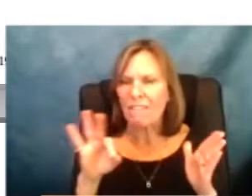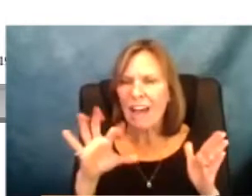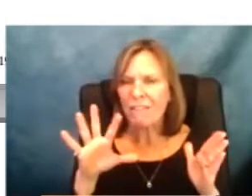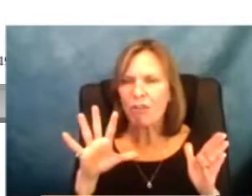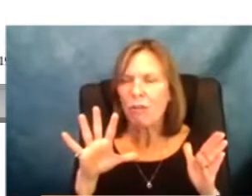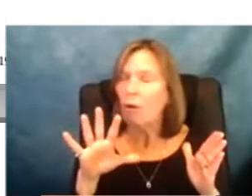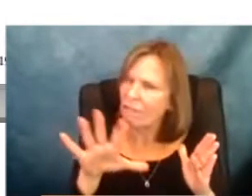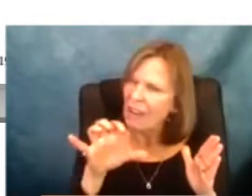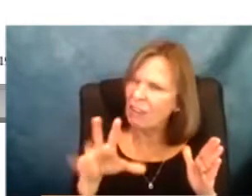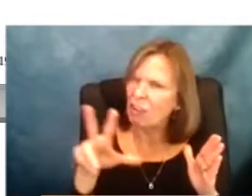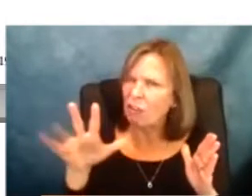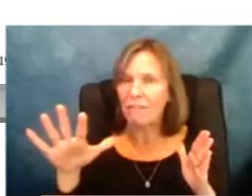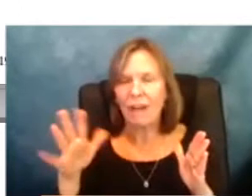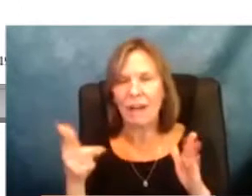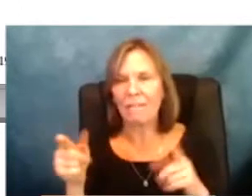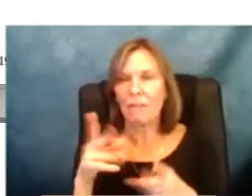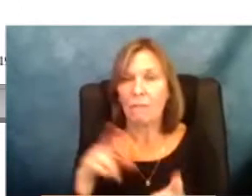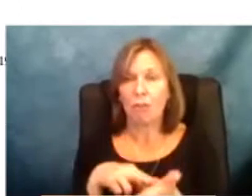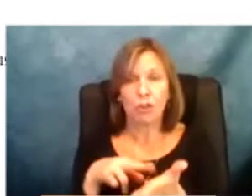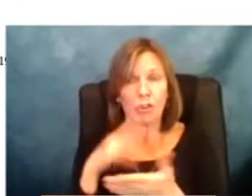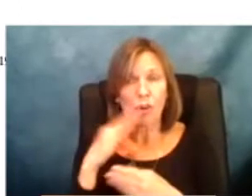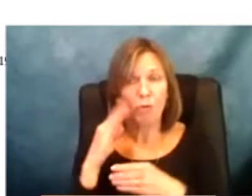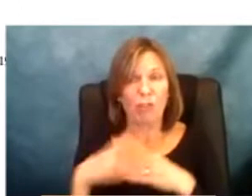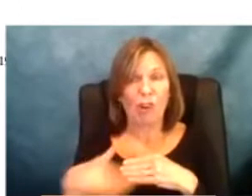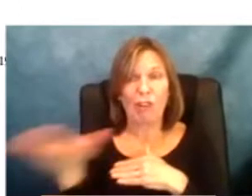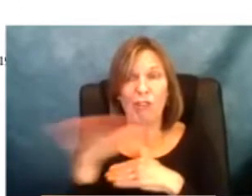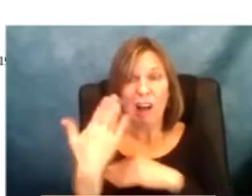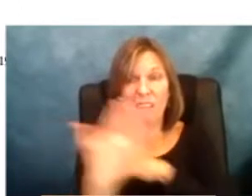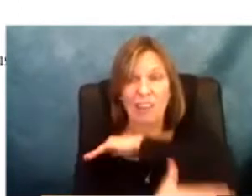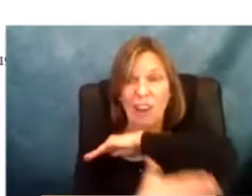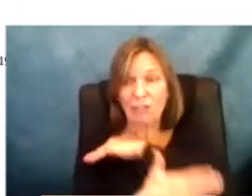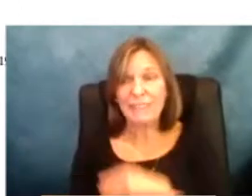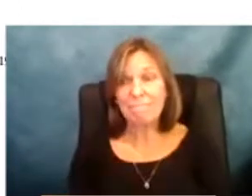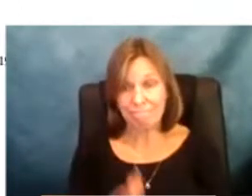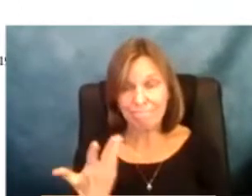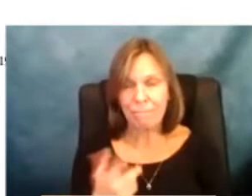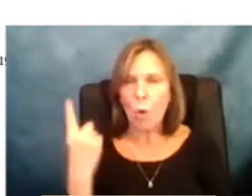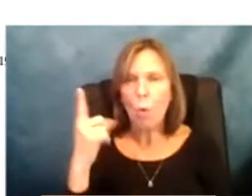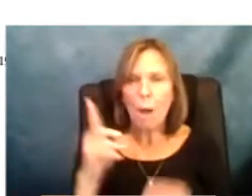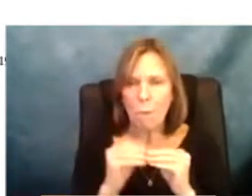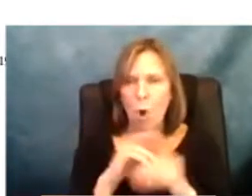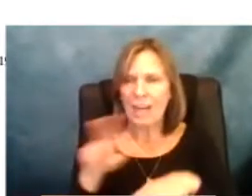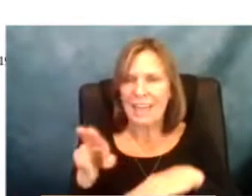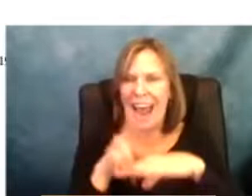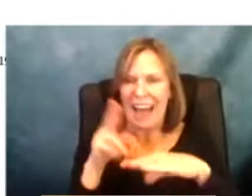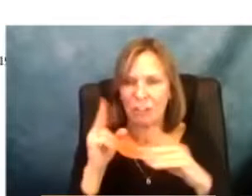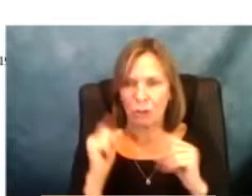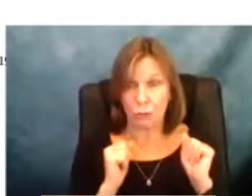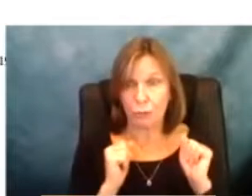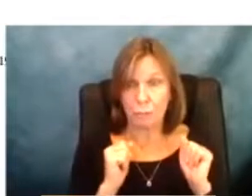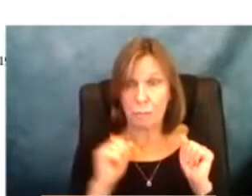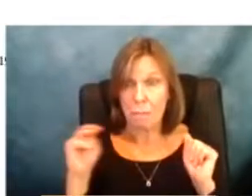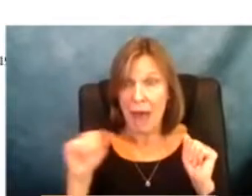36,535 cases were reported in nursing facilities across the country. And I think we'll show one more national